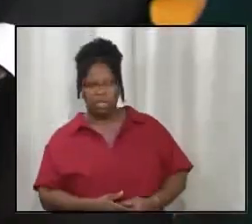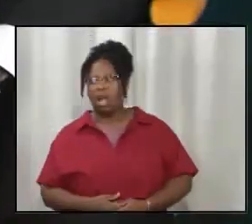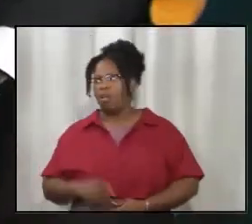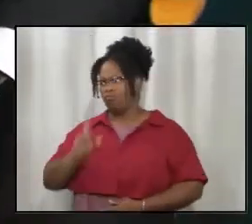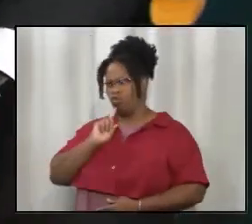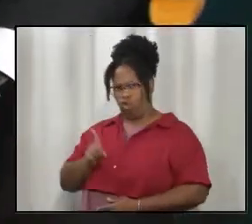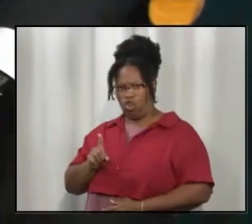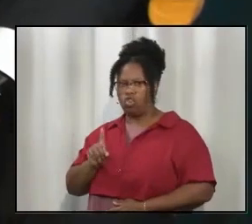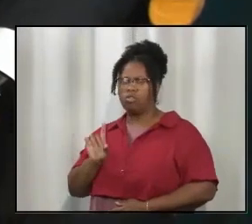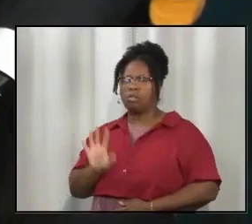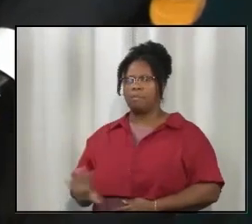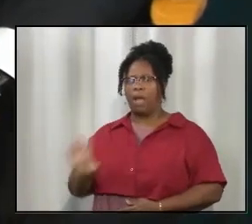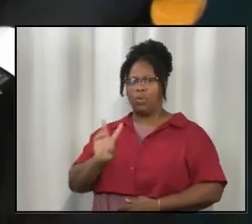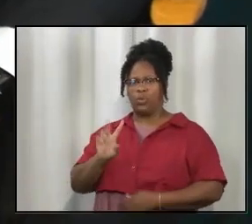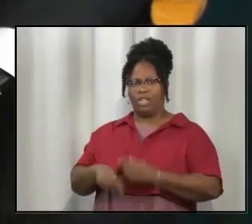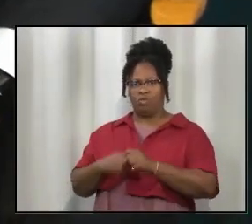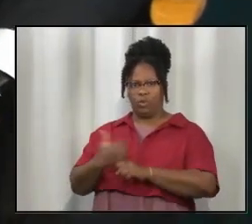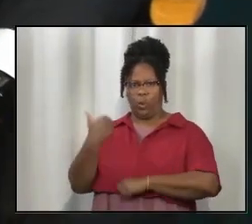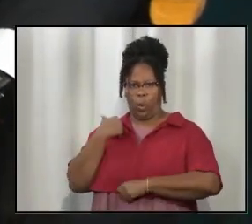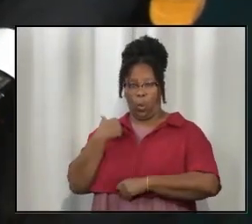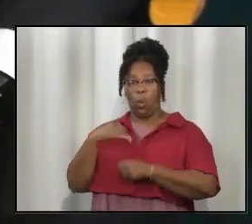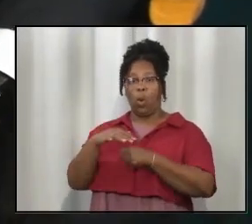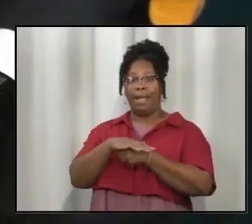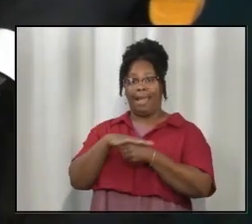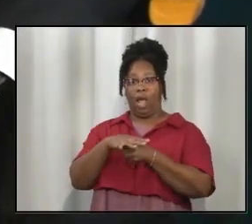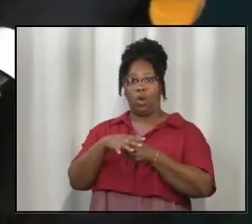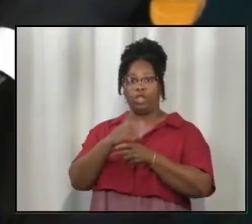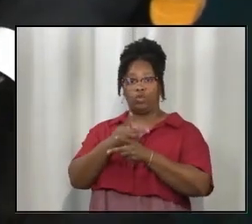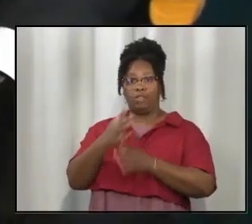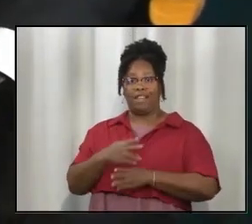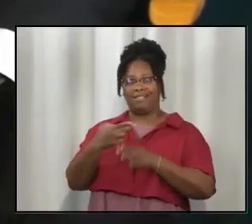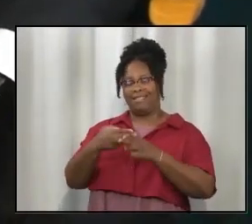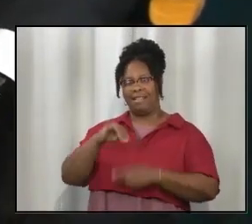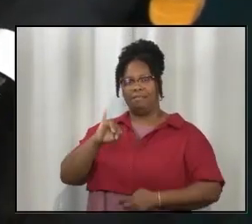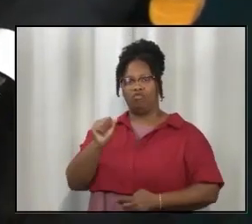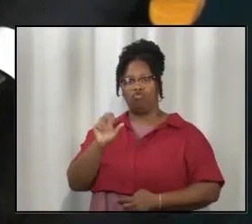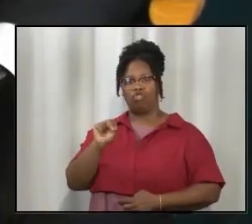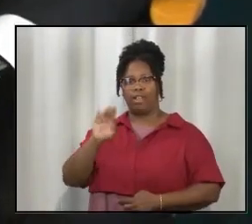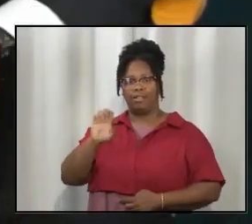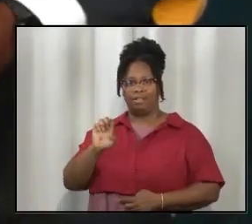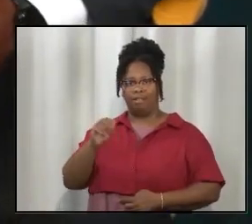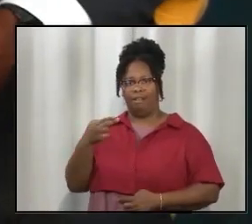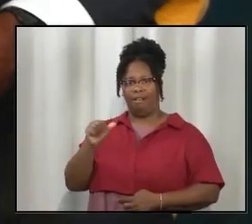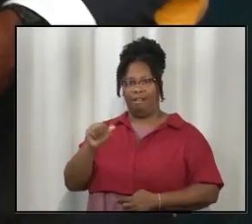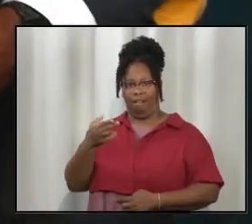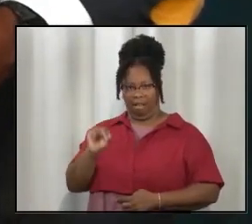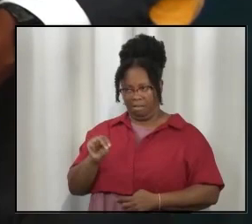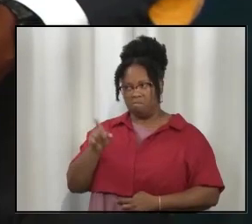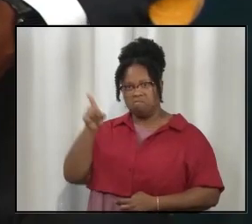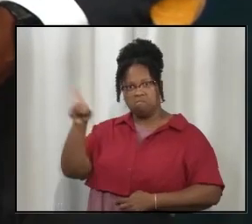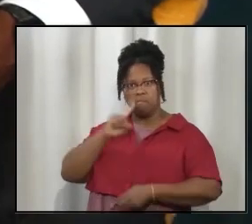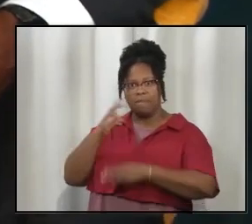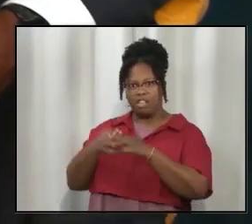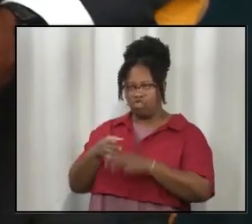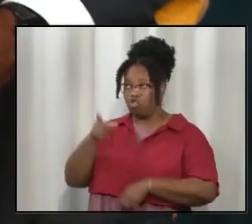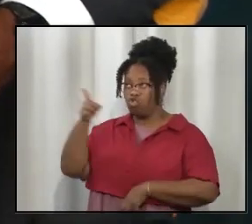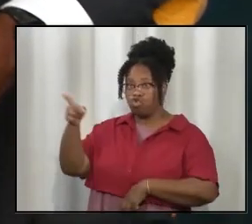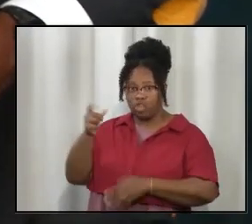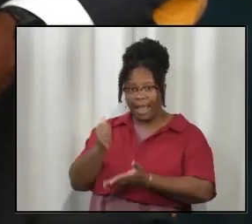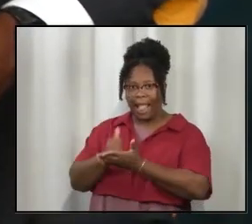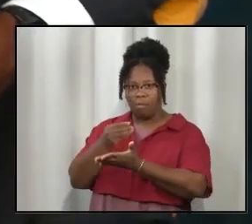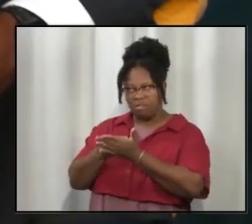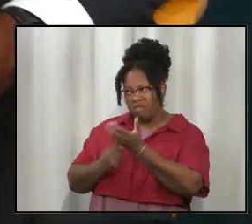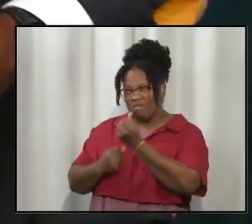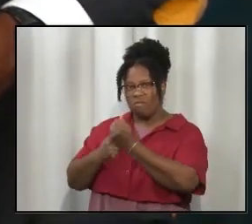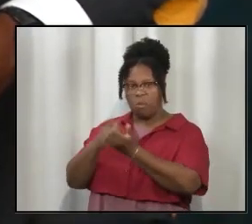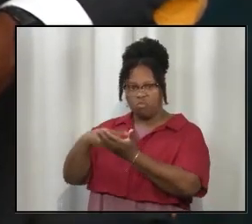about 2 years ago, County Supervisor Janice Hahn mentioned to me that there is a program that she helped fund in